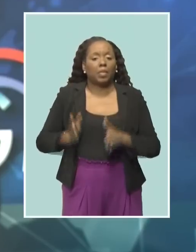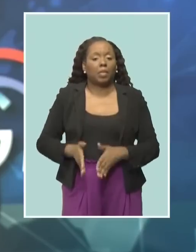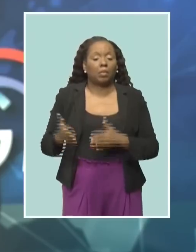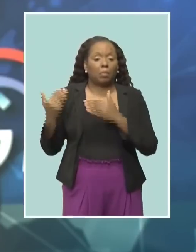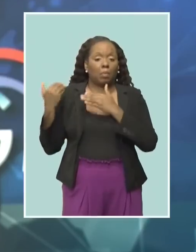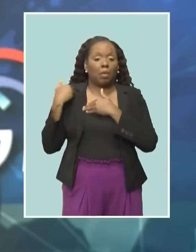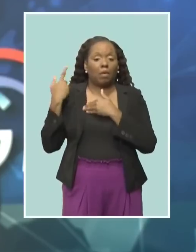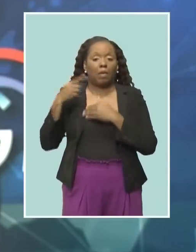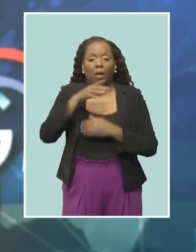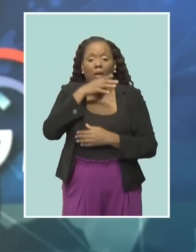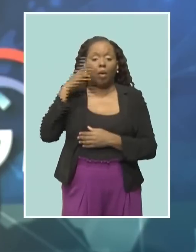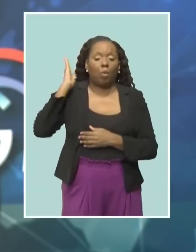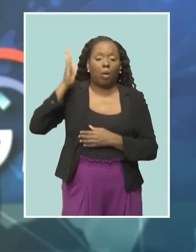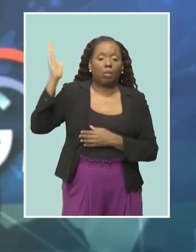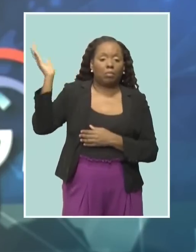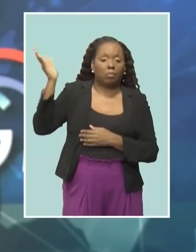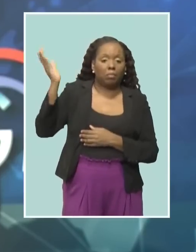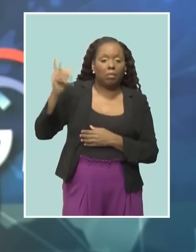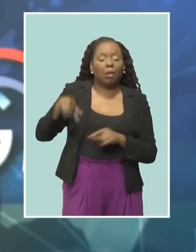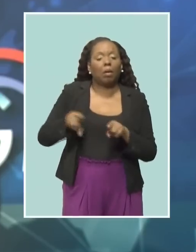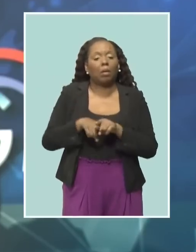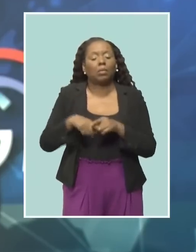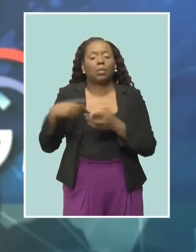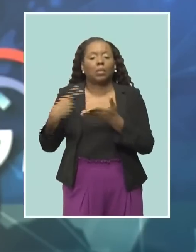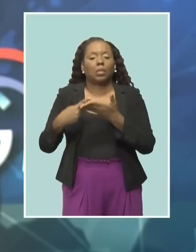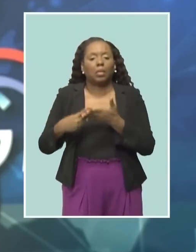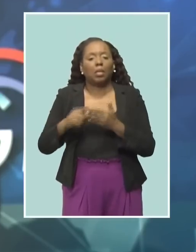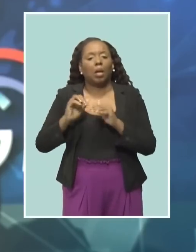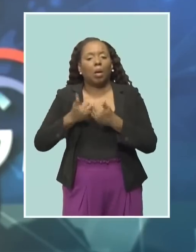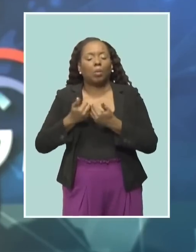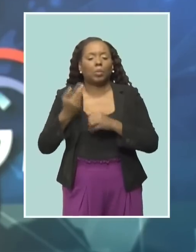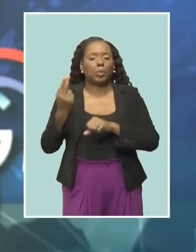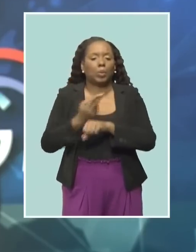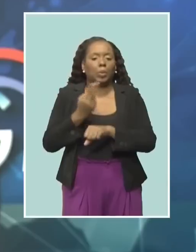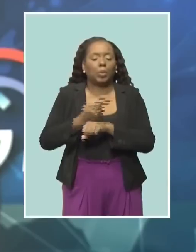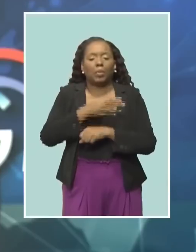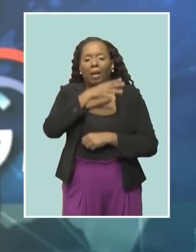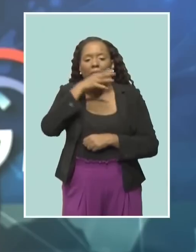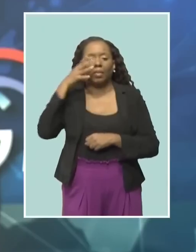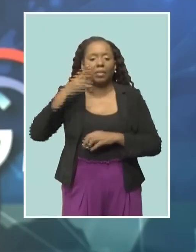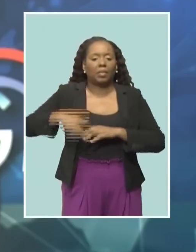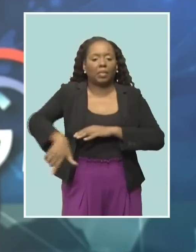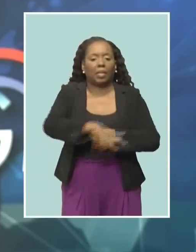Weir, is also expected to look at the use of agricultural land. The